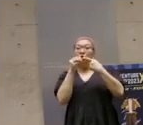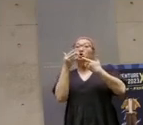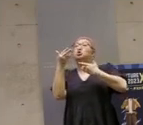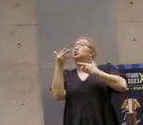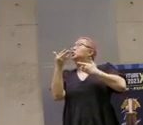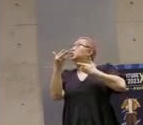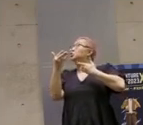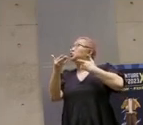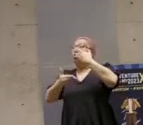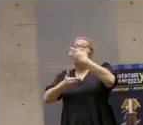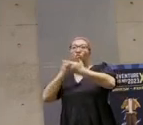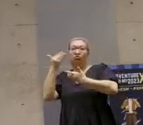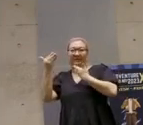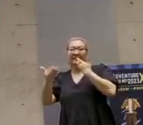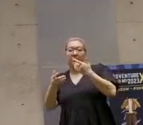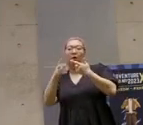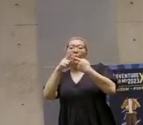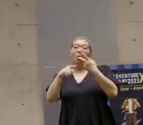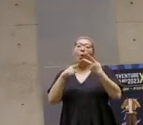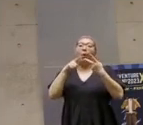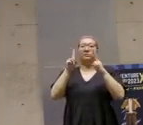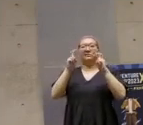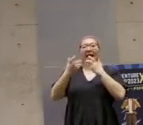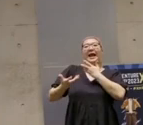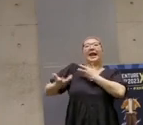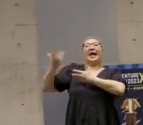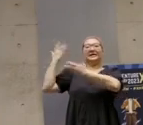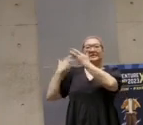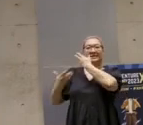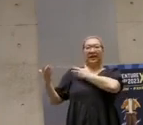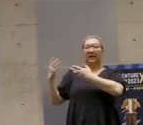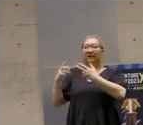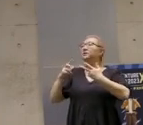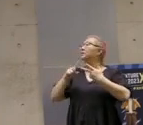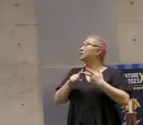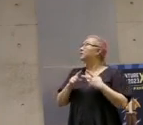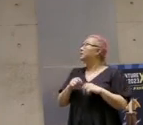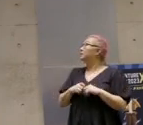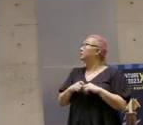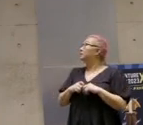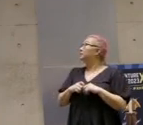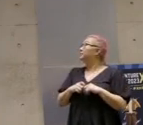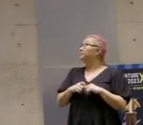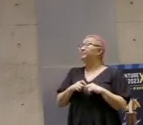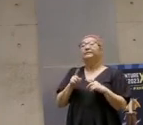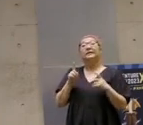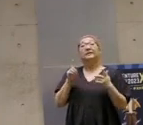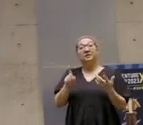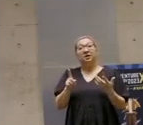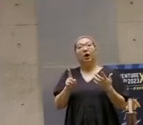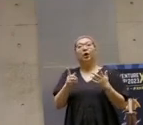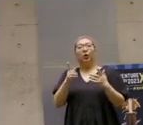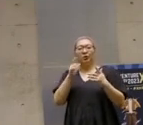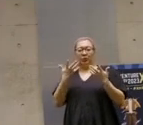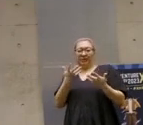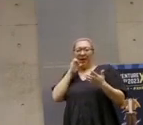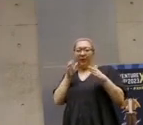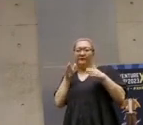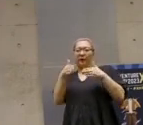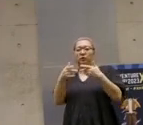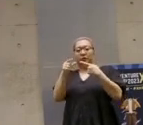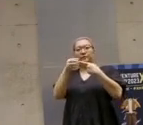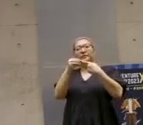adventure like it has been, like it is at the moment, then obviously you can go for the classic mode. So, first of